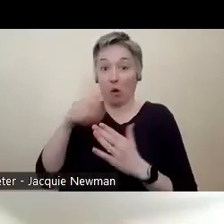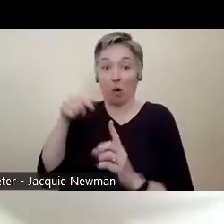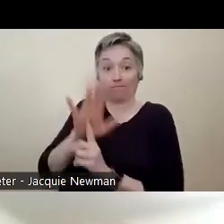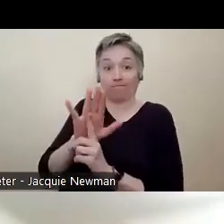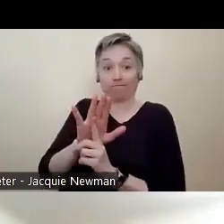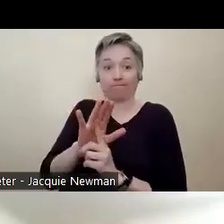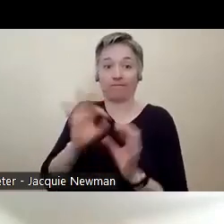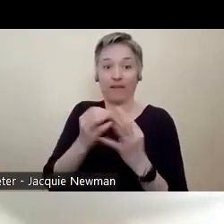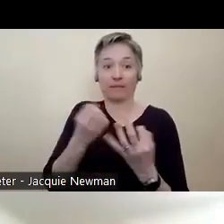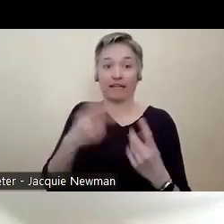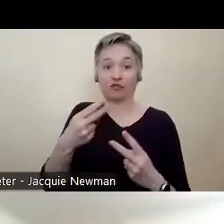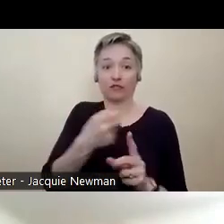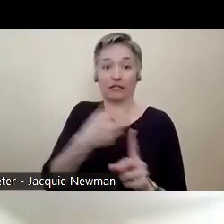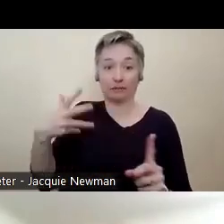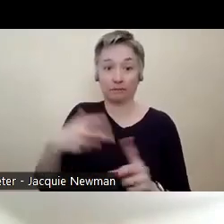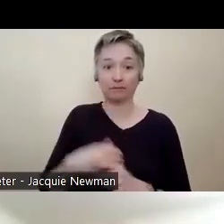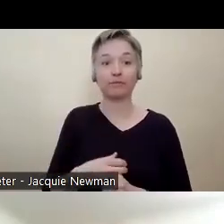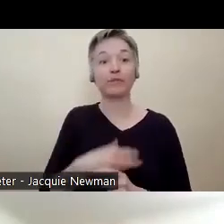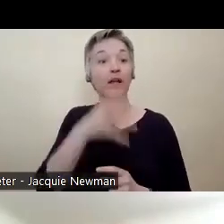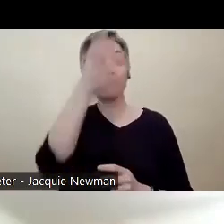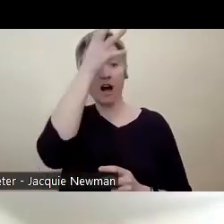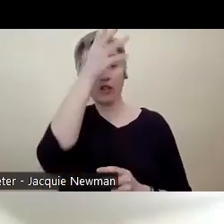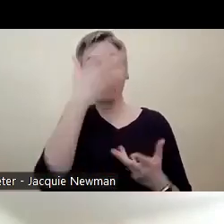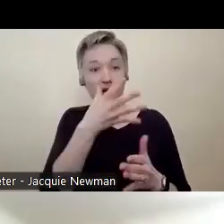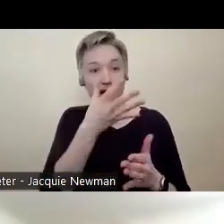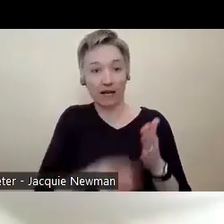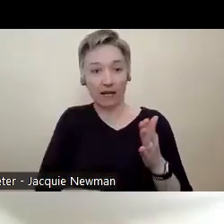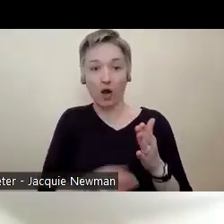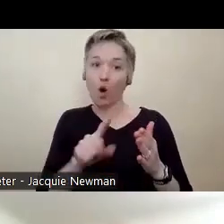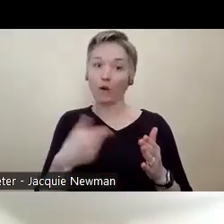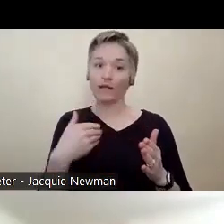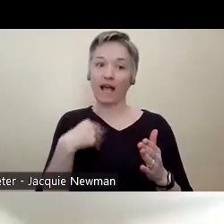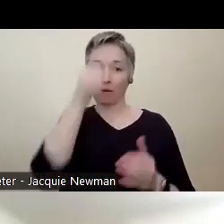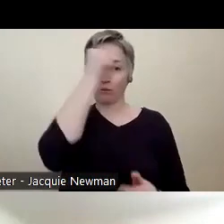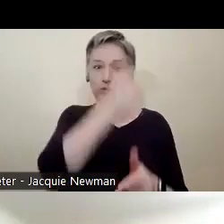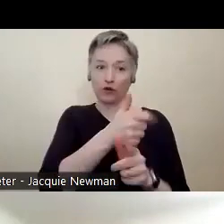history. Her father is passed. He only had brothers.